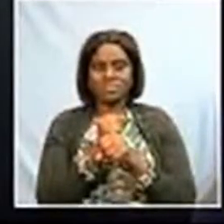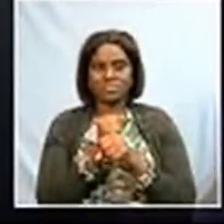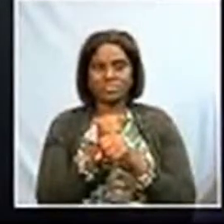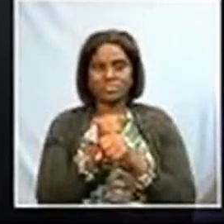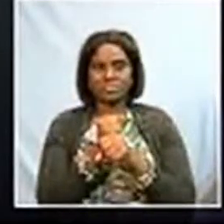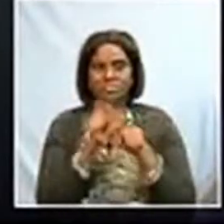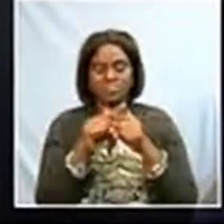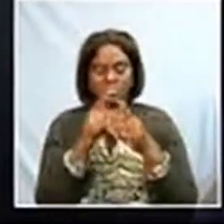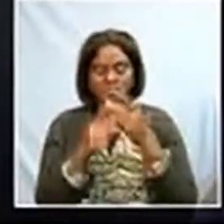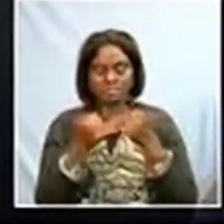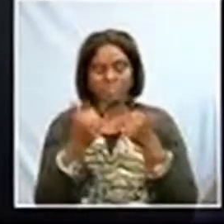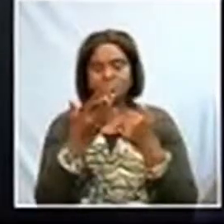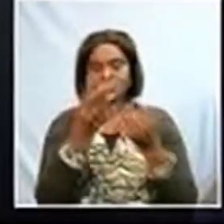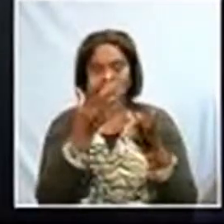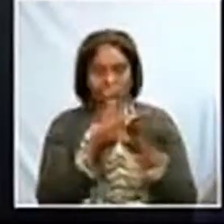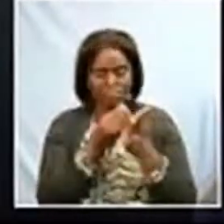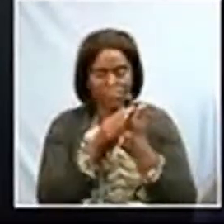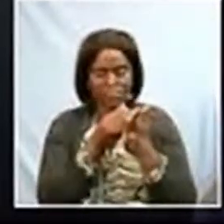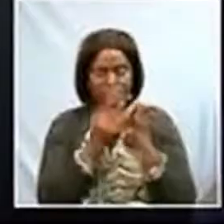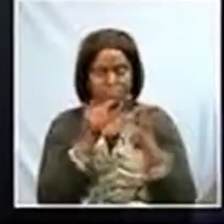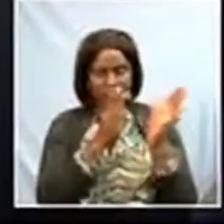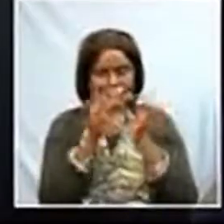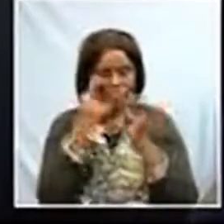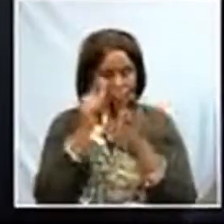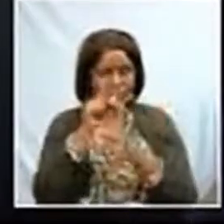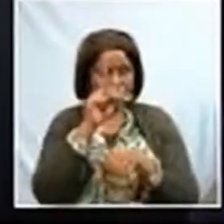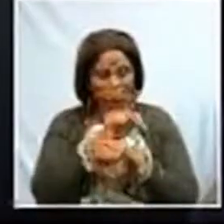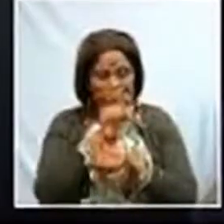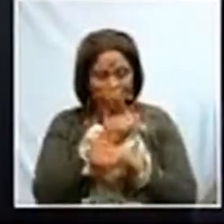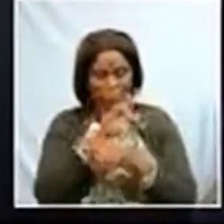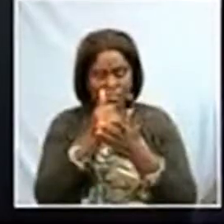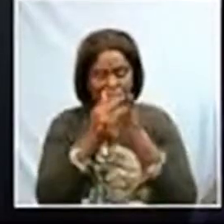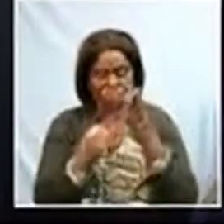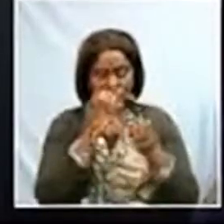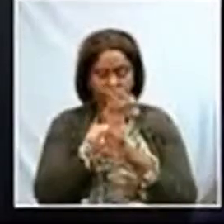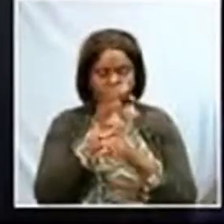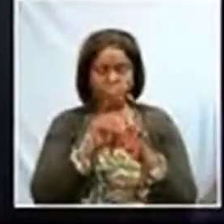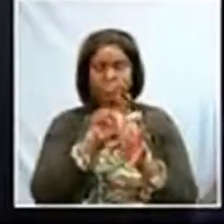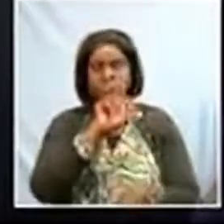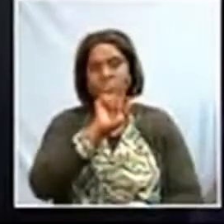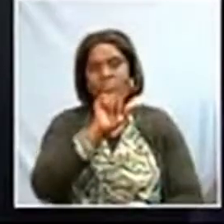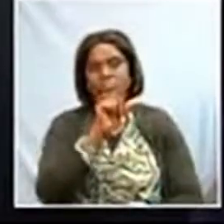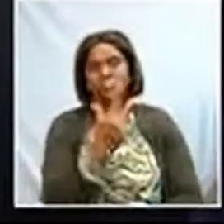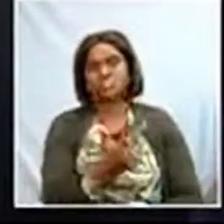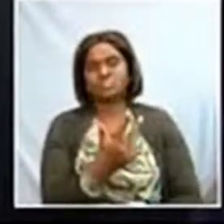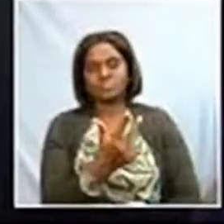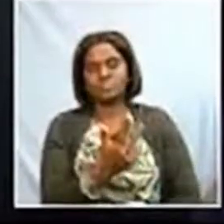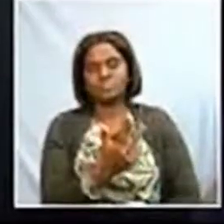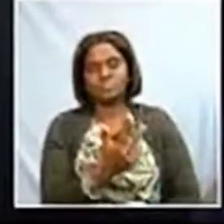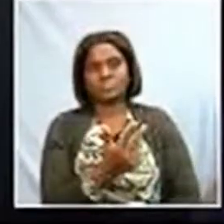And yet the funds earmarked for these projects were available in 2023.